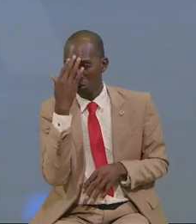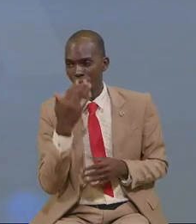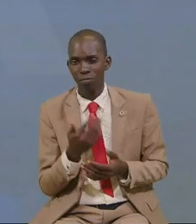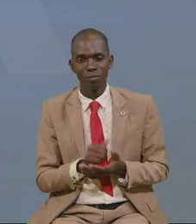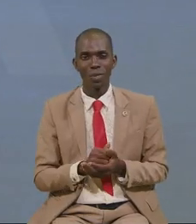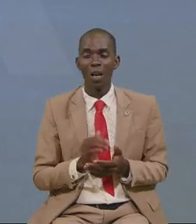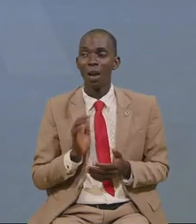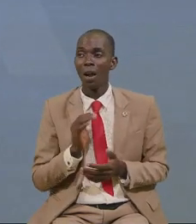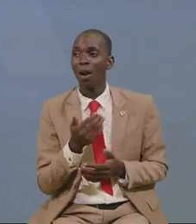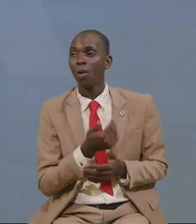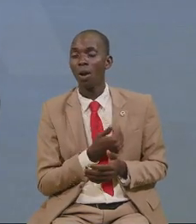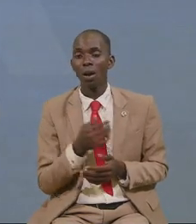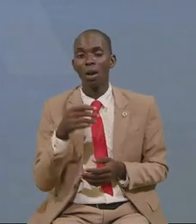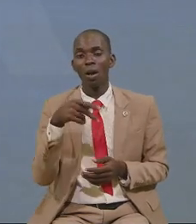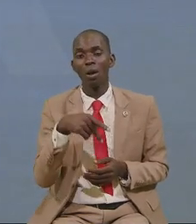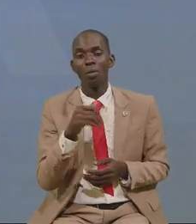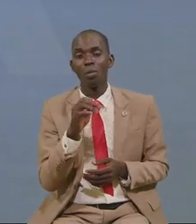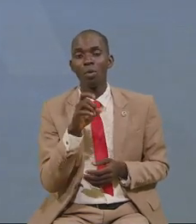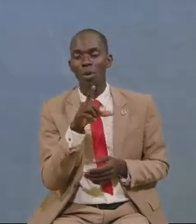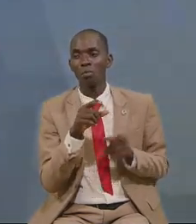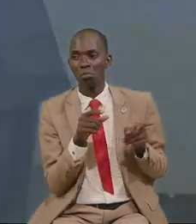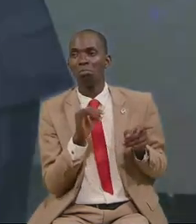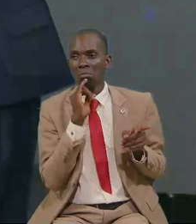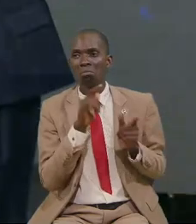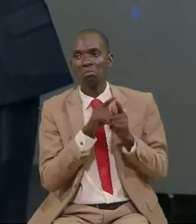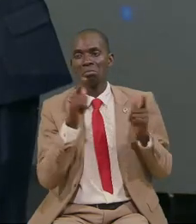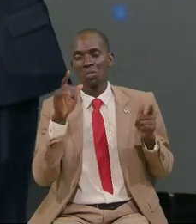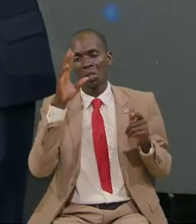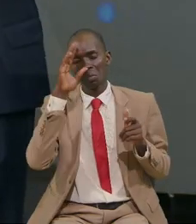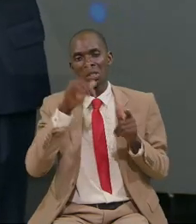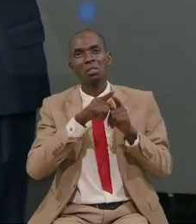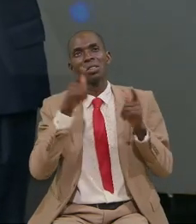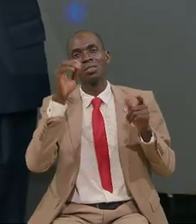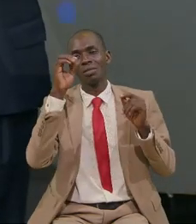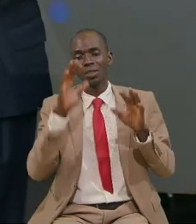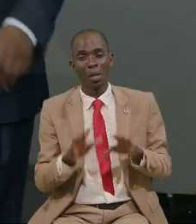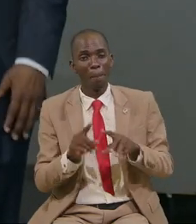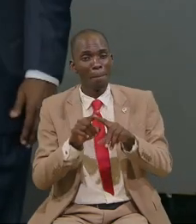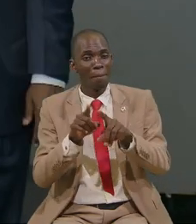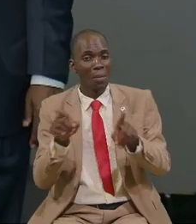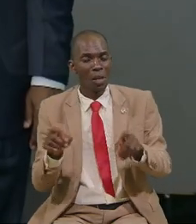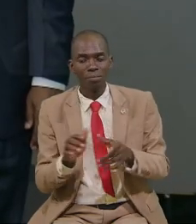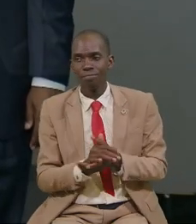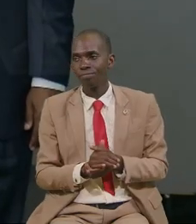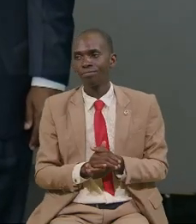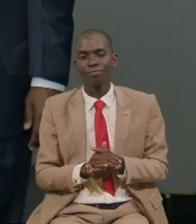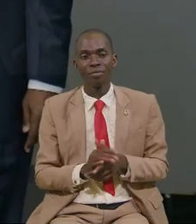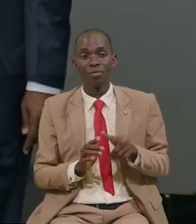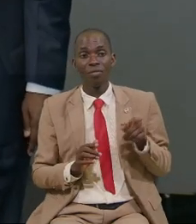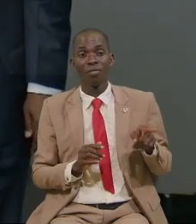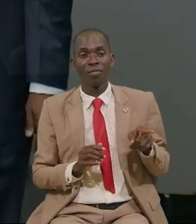our Paul is a great man, he's a great preacher, but he pilfers,